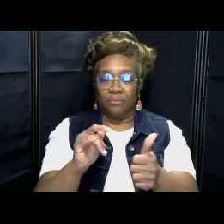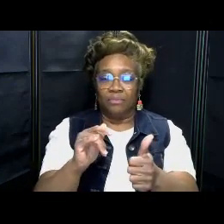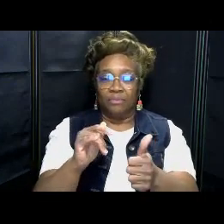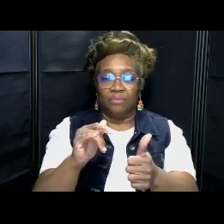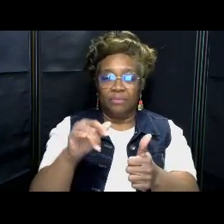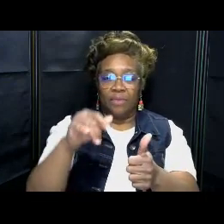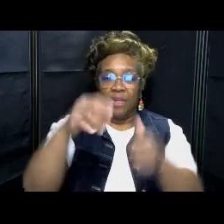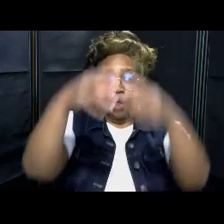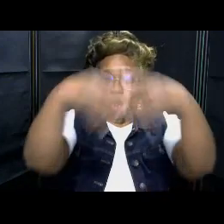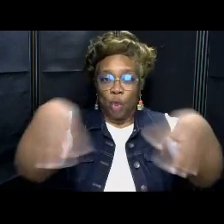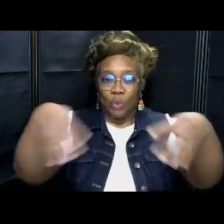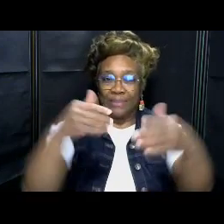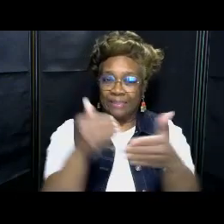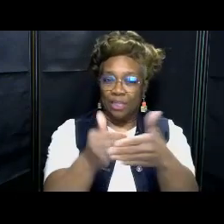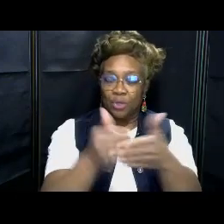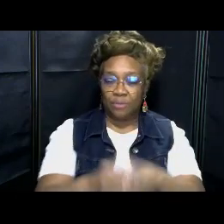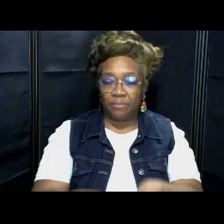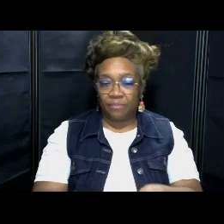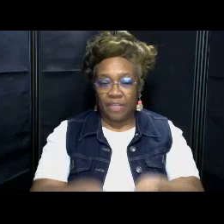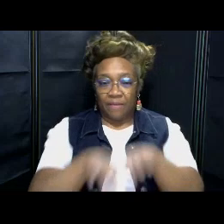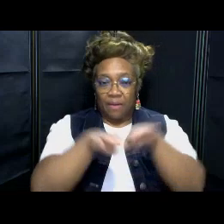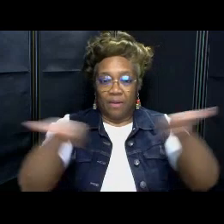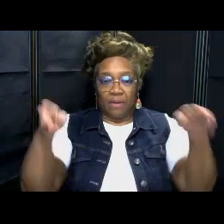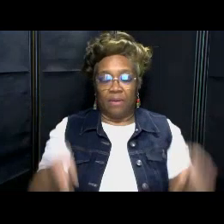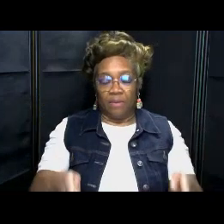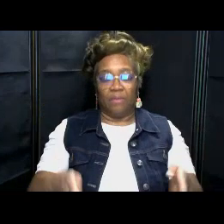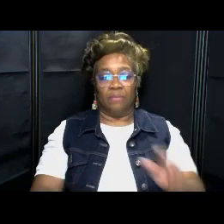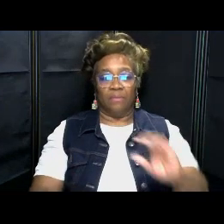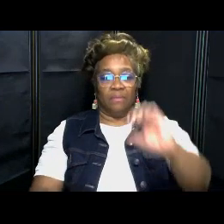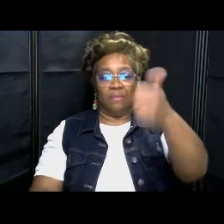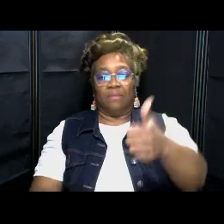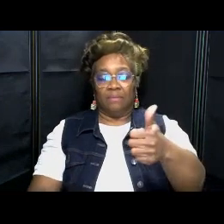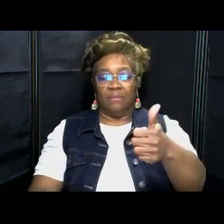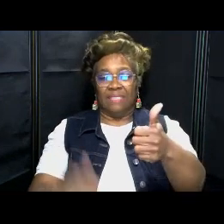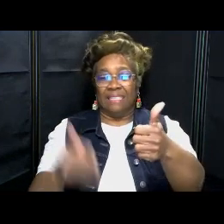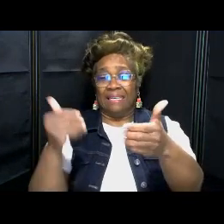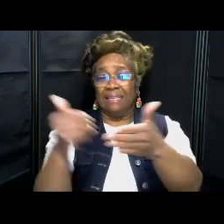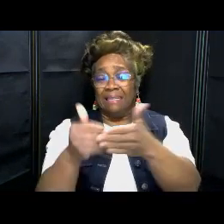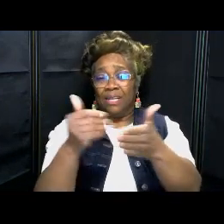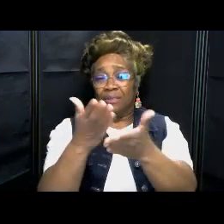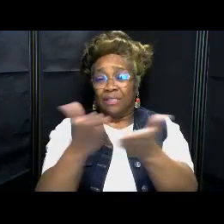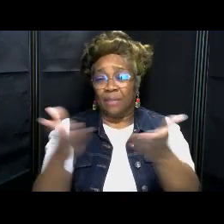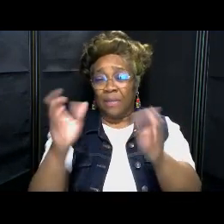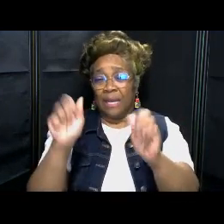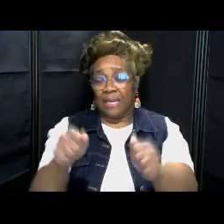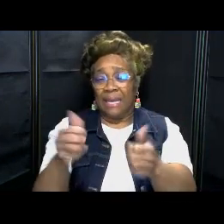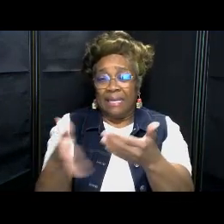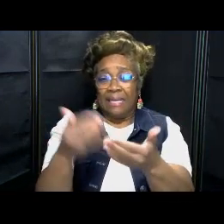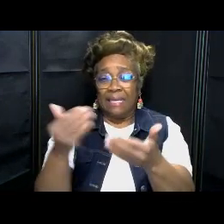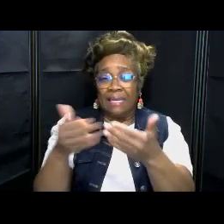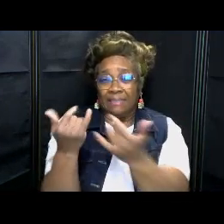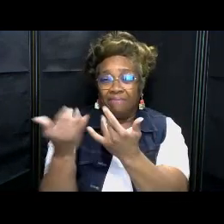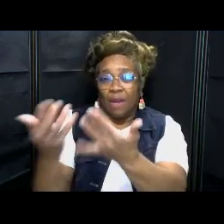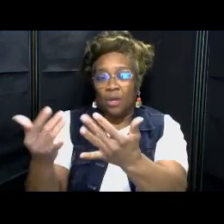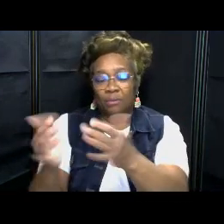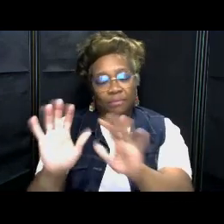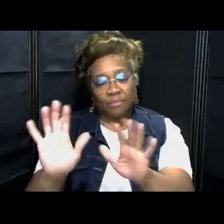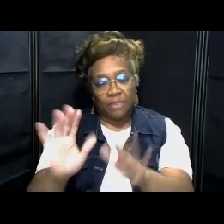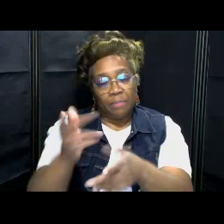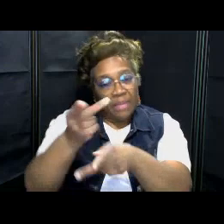put the candle on the dresser if it's sitting right next to something that's flammable, maybe a jewelry box. So be very careful where you place